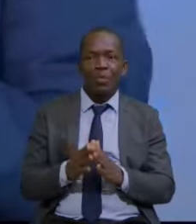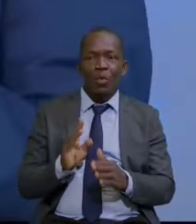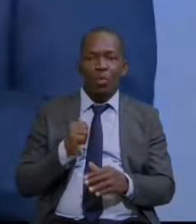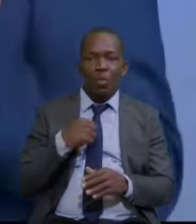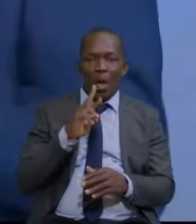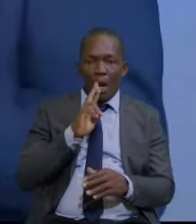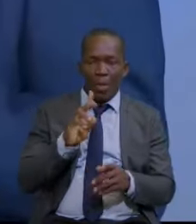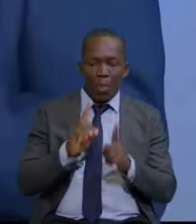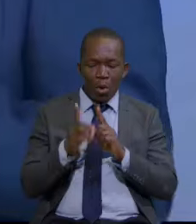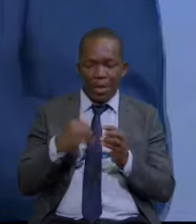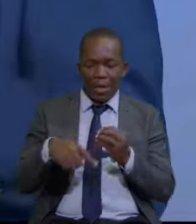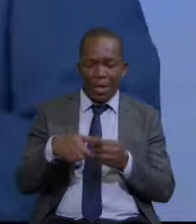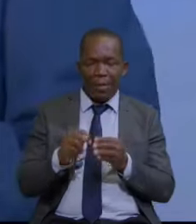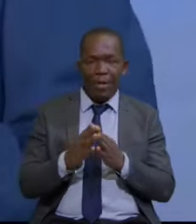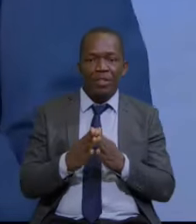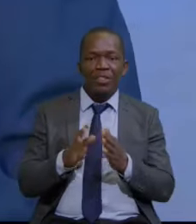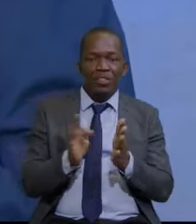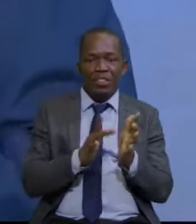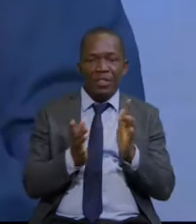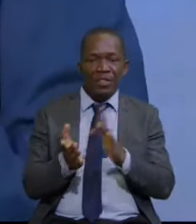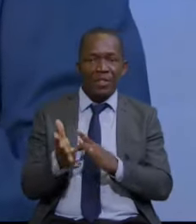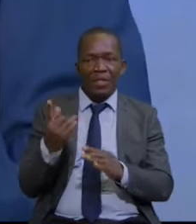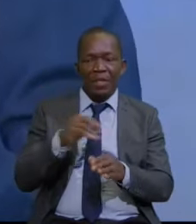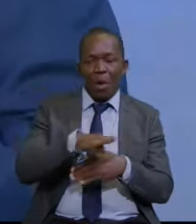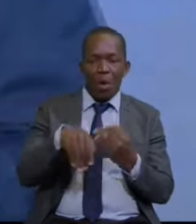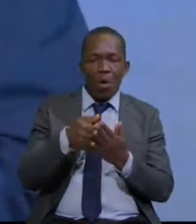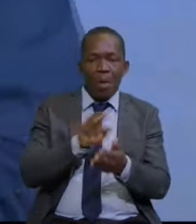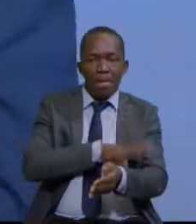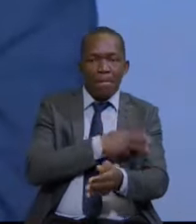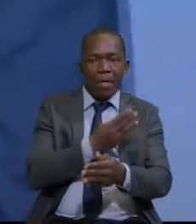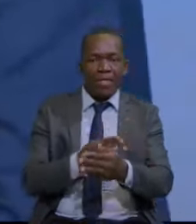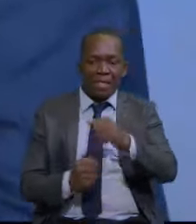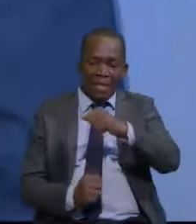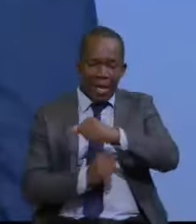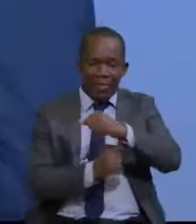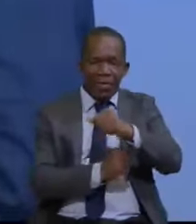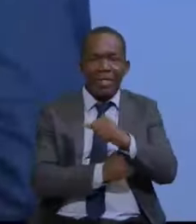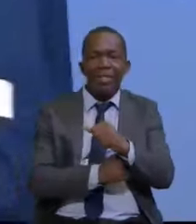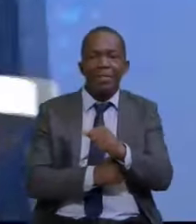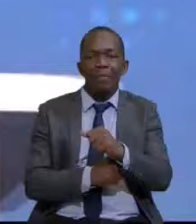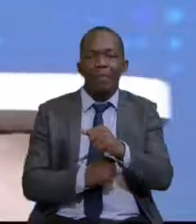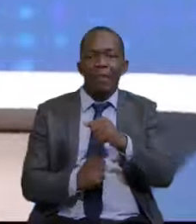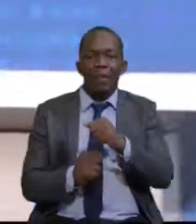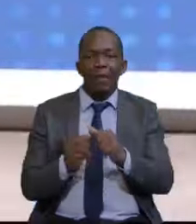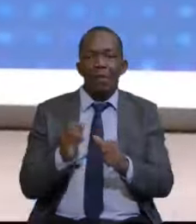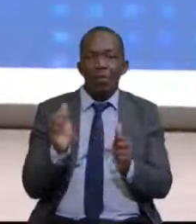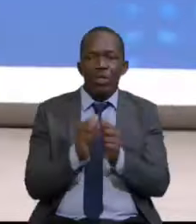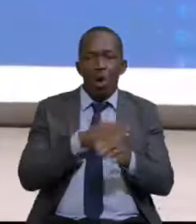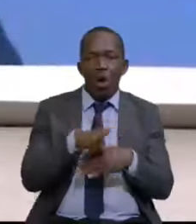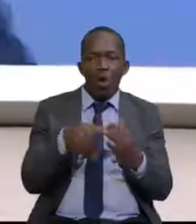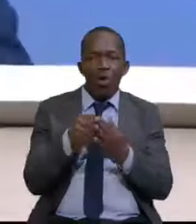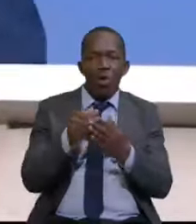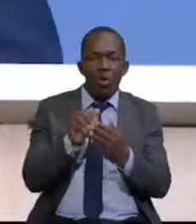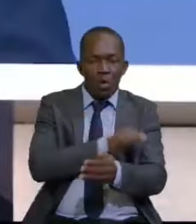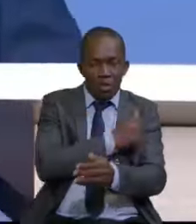Almighty Advocate with all authority. Look at 1 John chapter 2, and we're